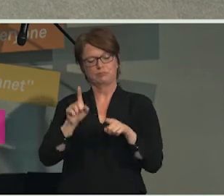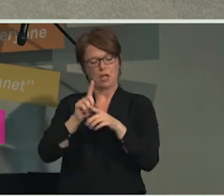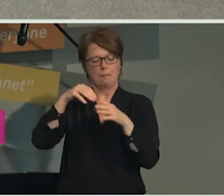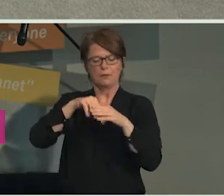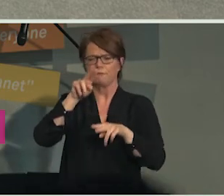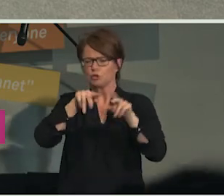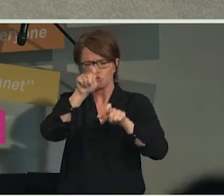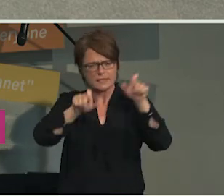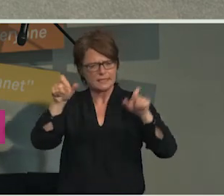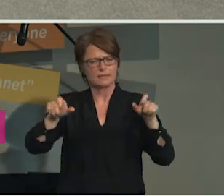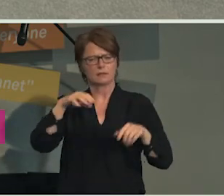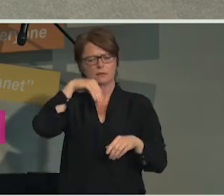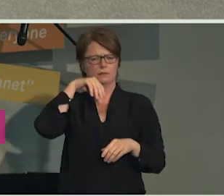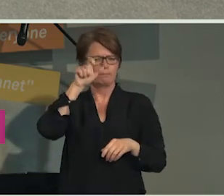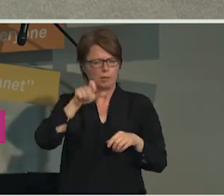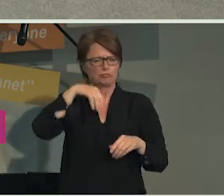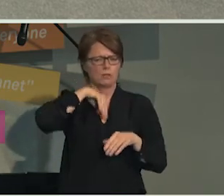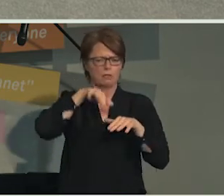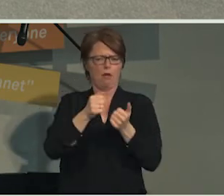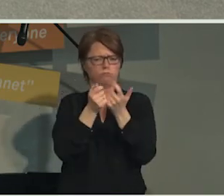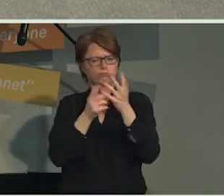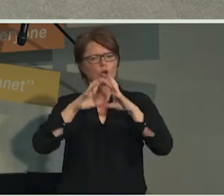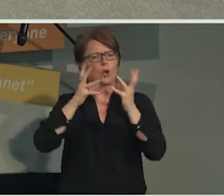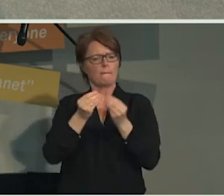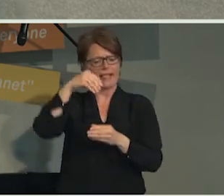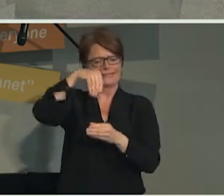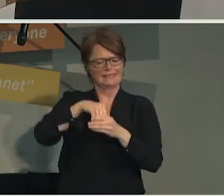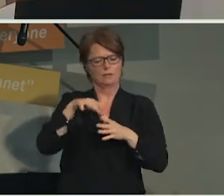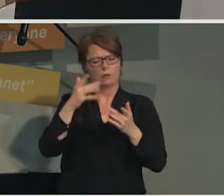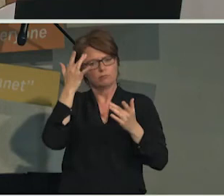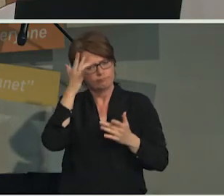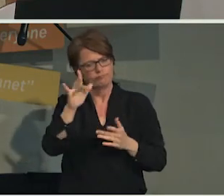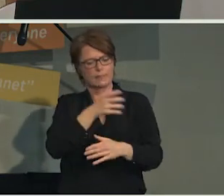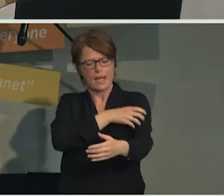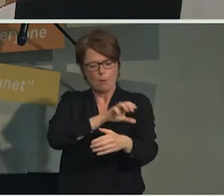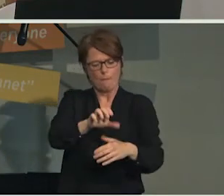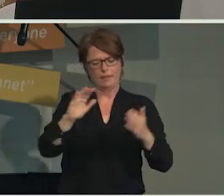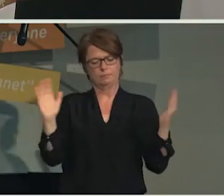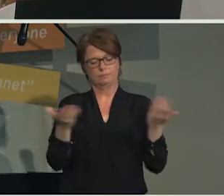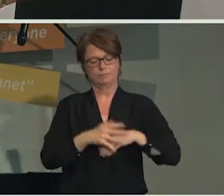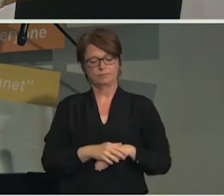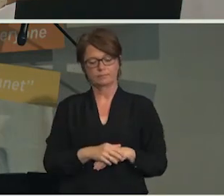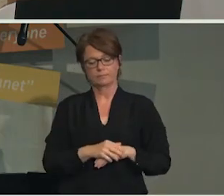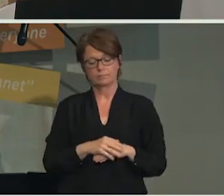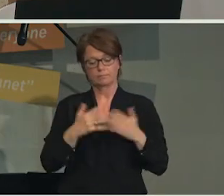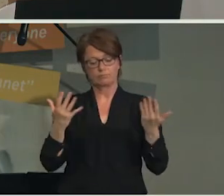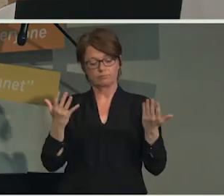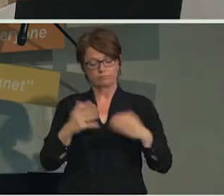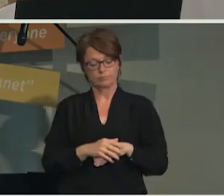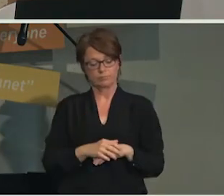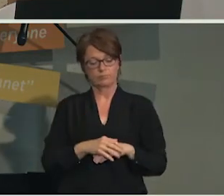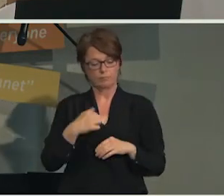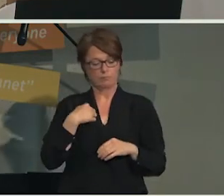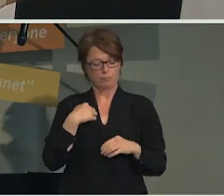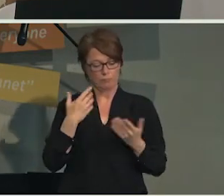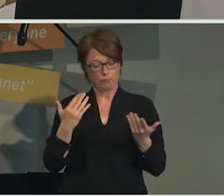was supposed to have it in my hand. I don't have it in my hand. So please, your imagination is